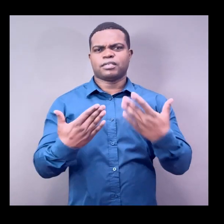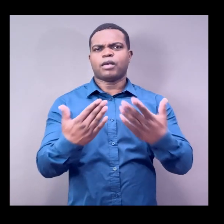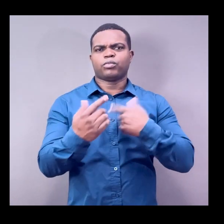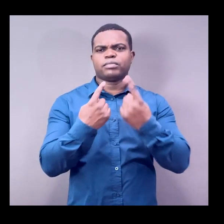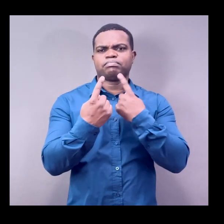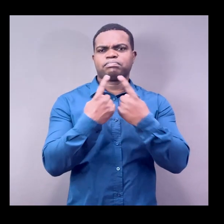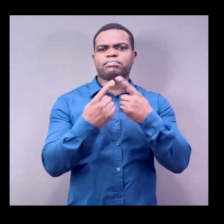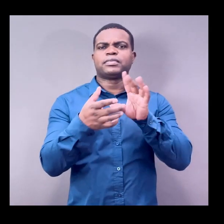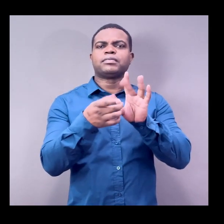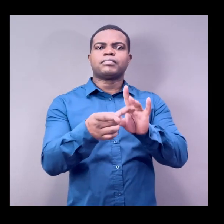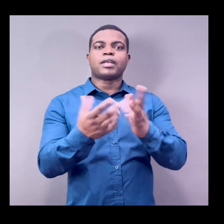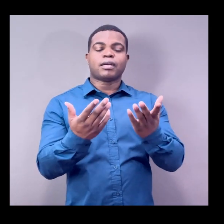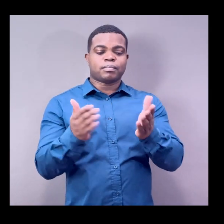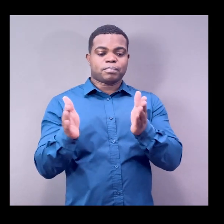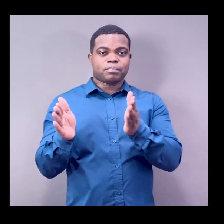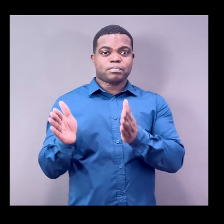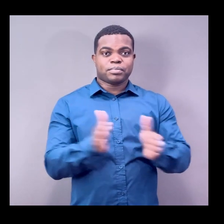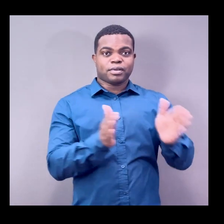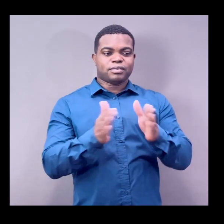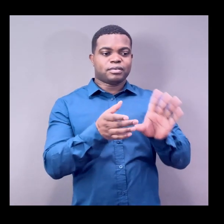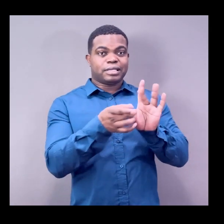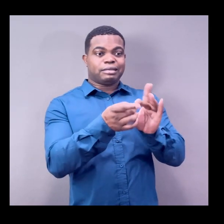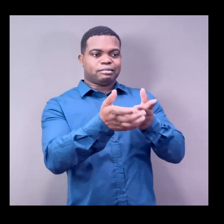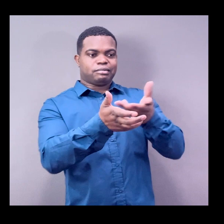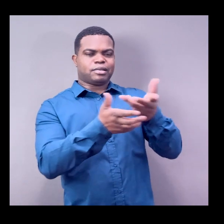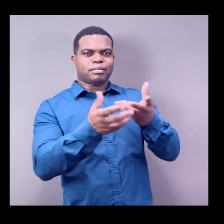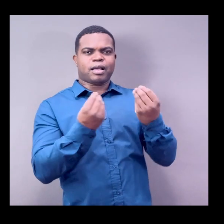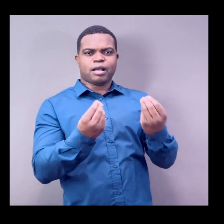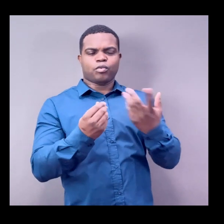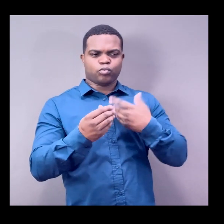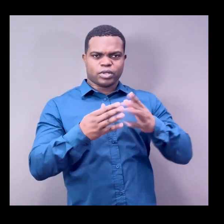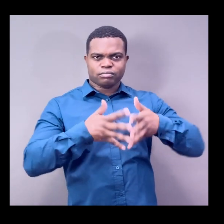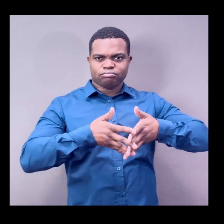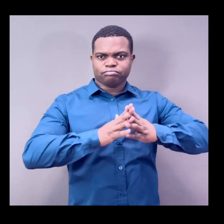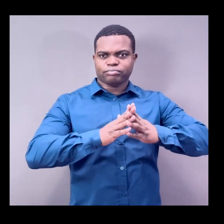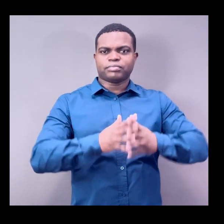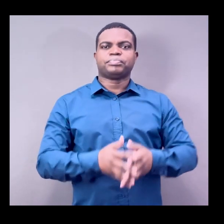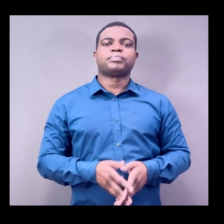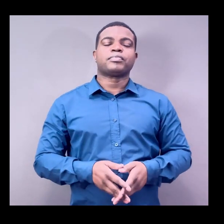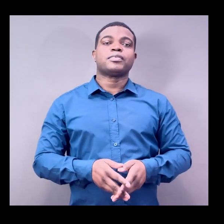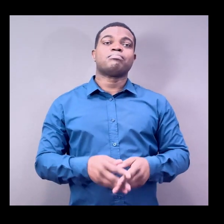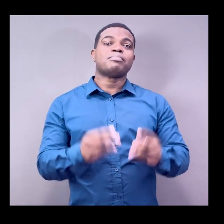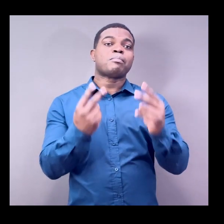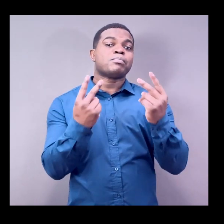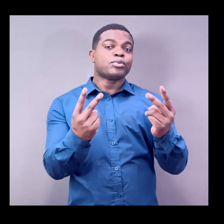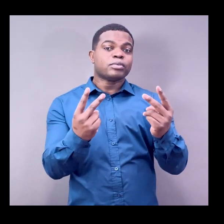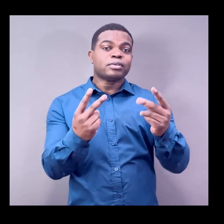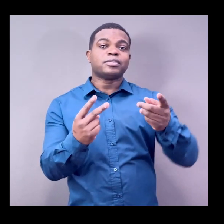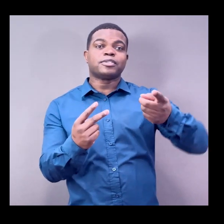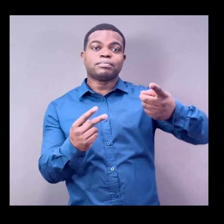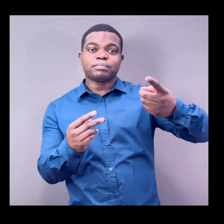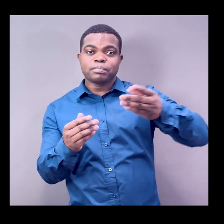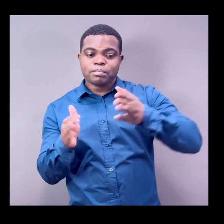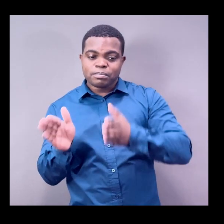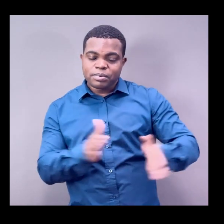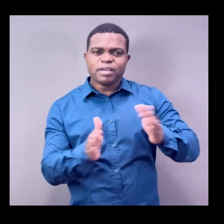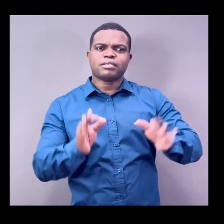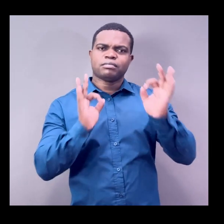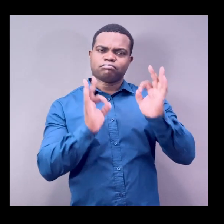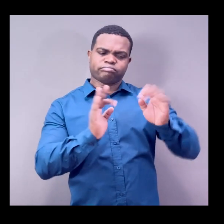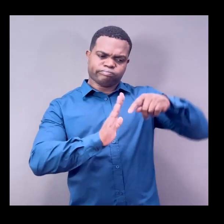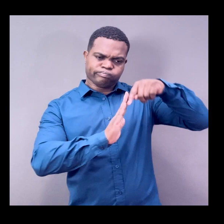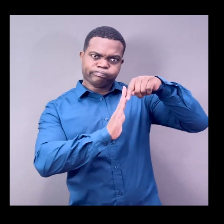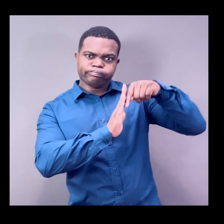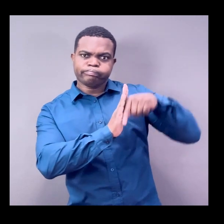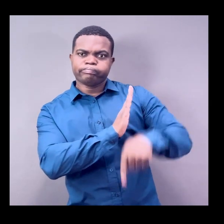So let's talk about developing a comprehensive engagement plan. It is important to develop a comprehensive